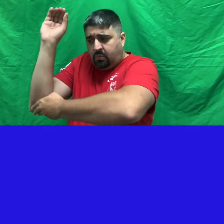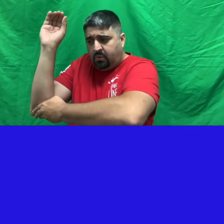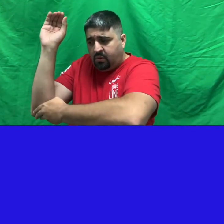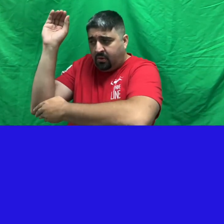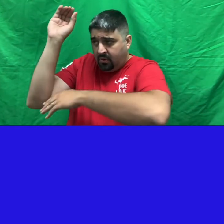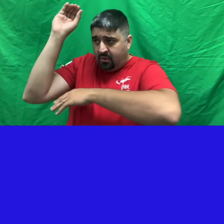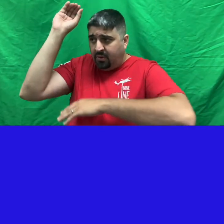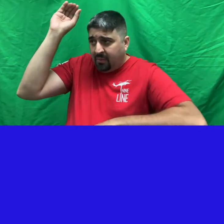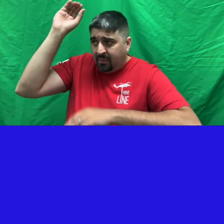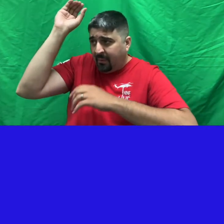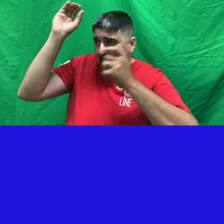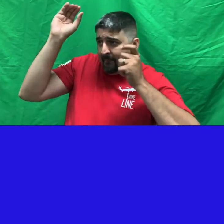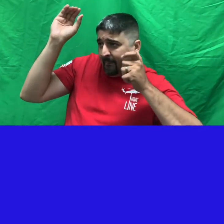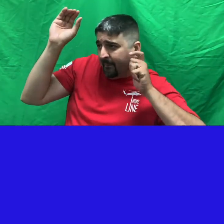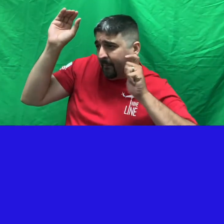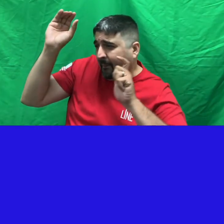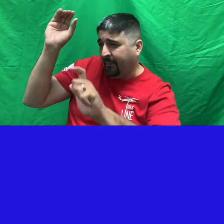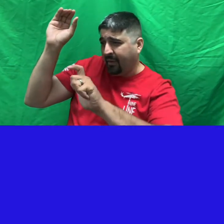head.